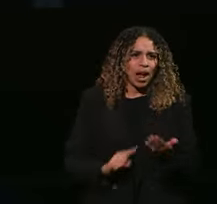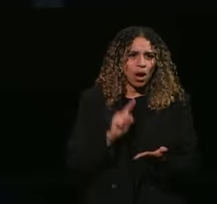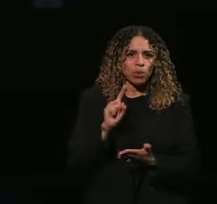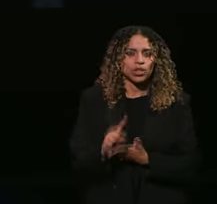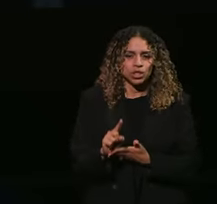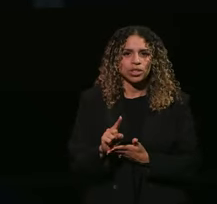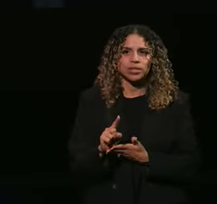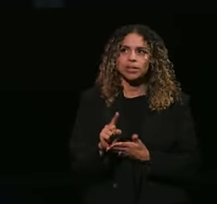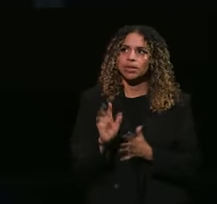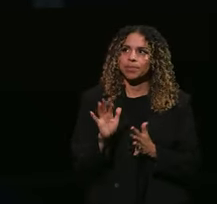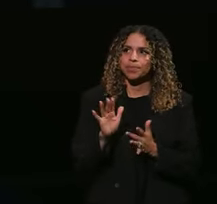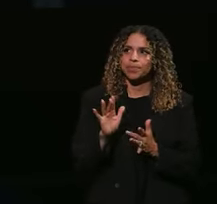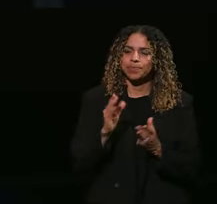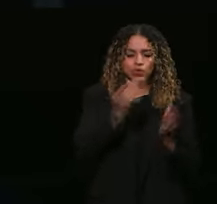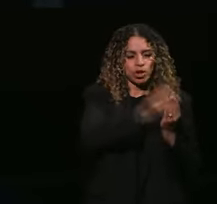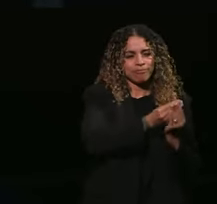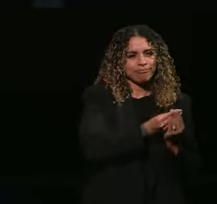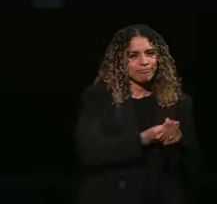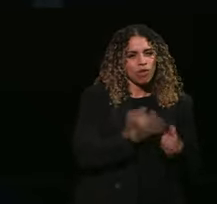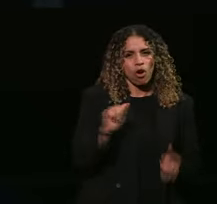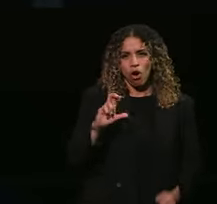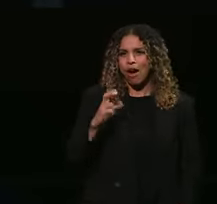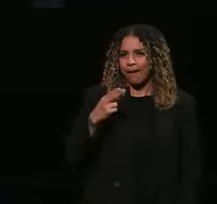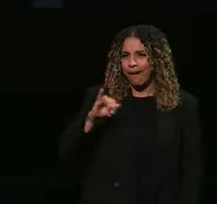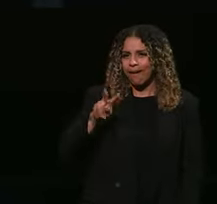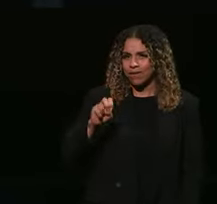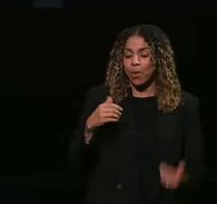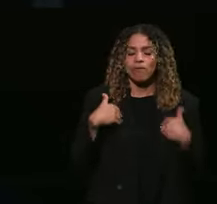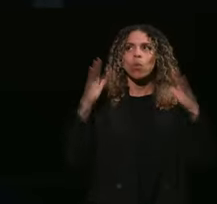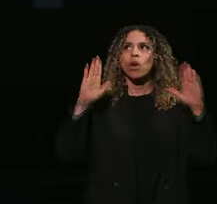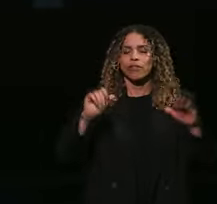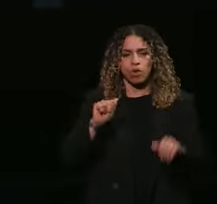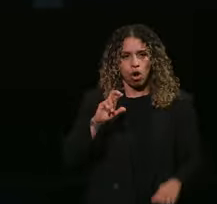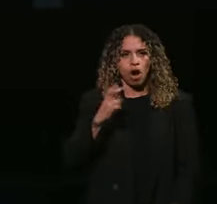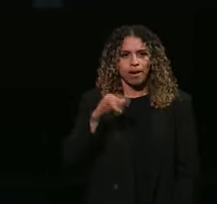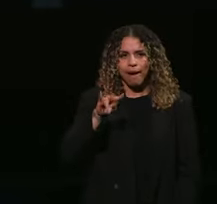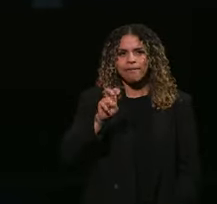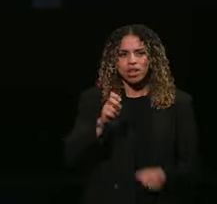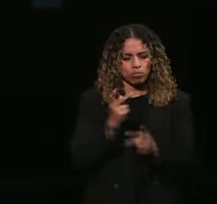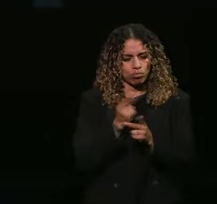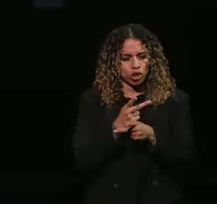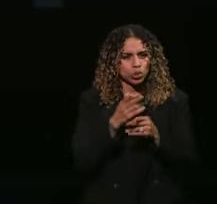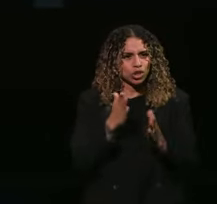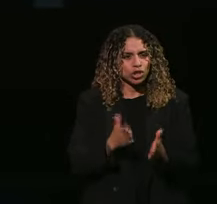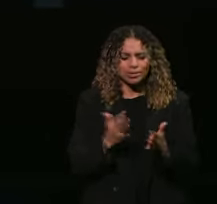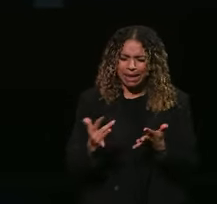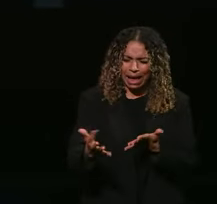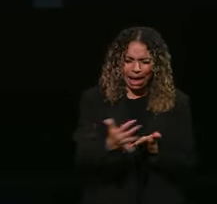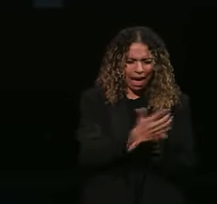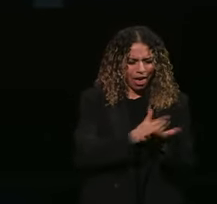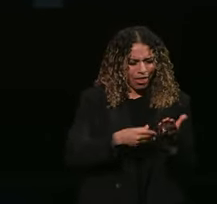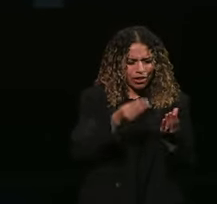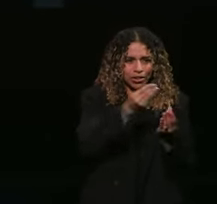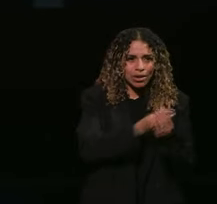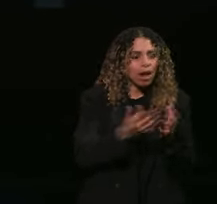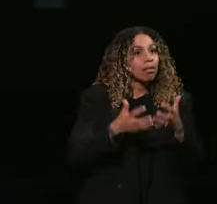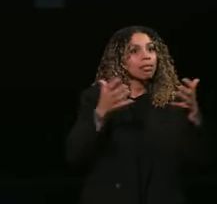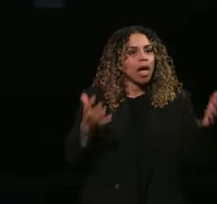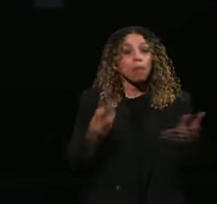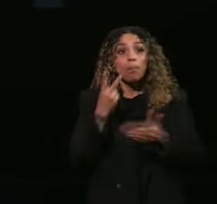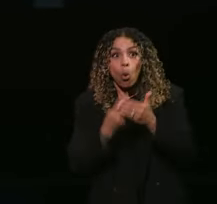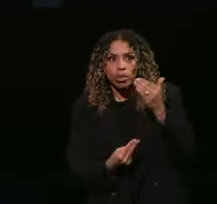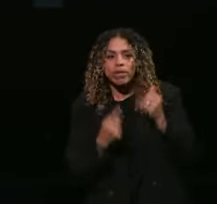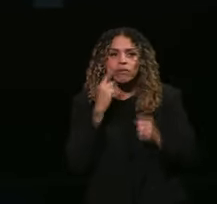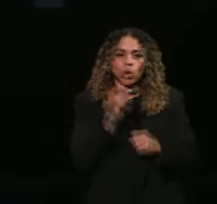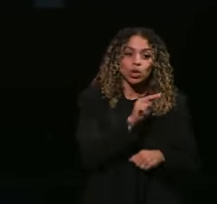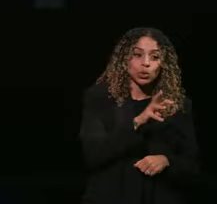in form of archive, and we had a really wonderful archive producer who was able to gather a lot, both how their film footage was used in the news, but also